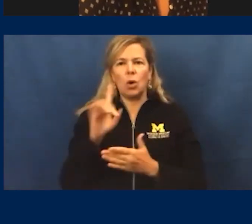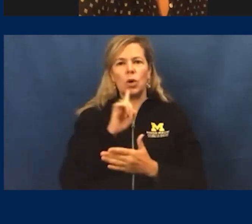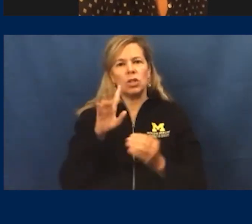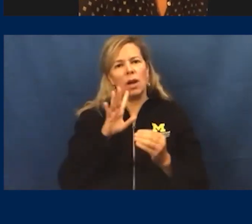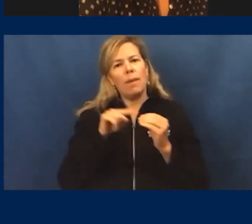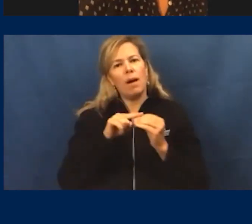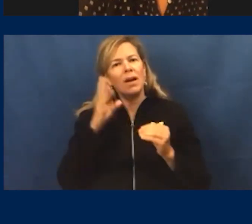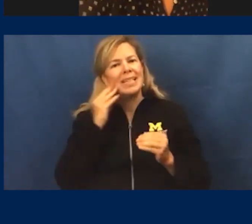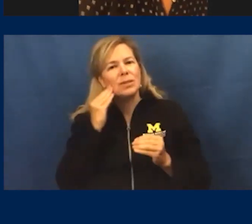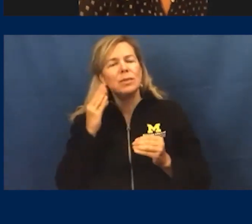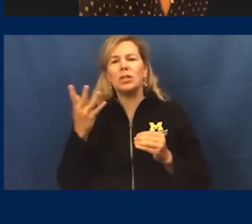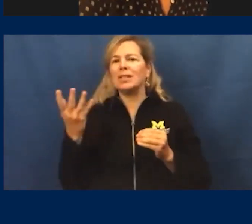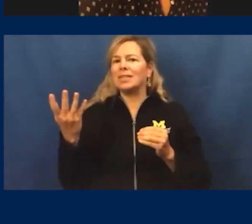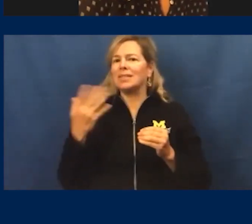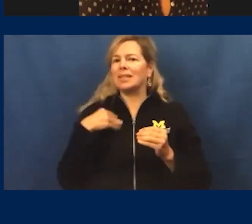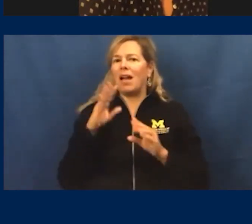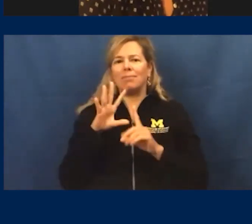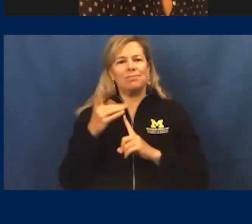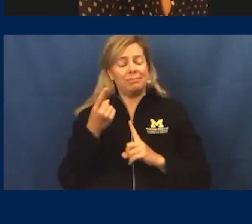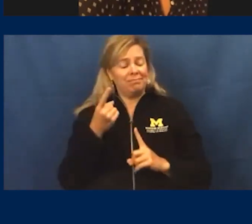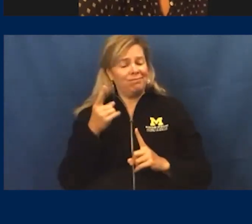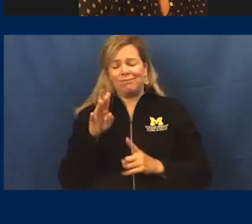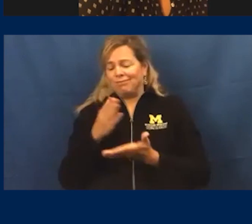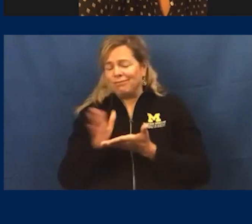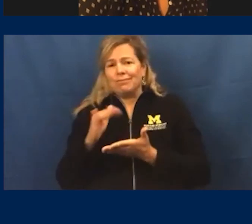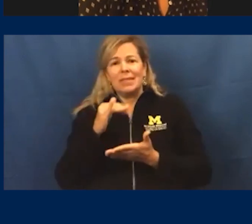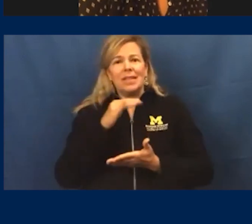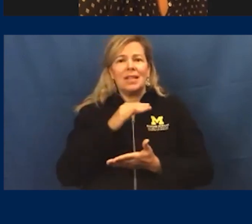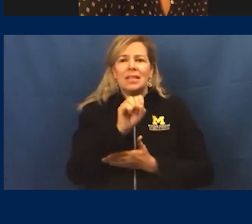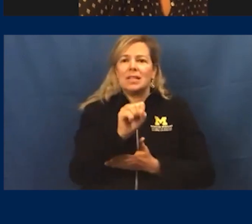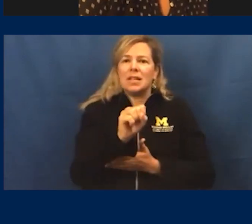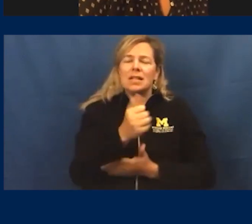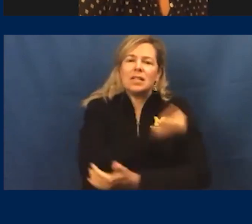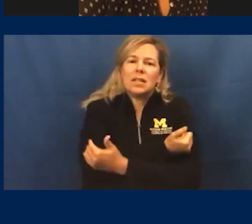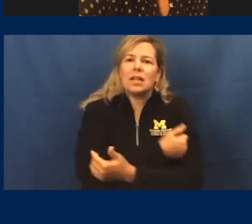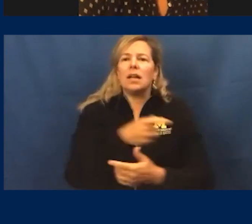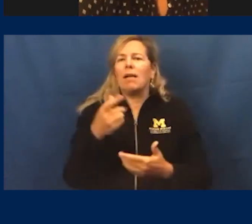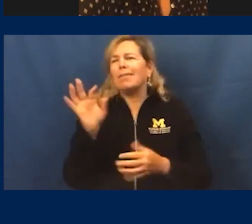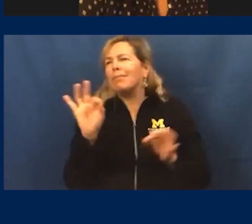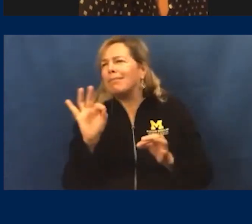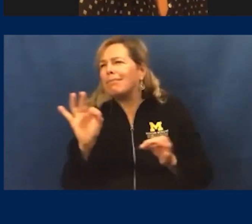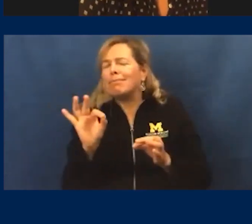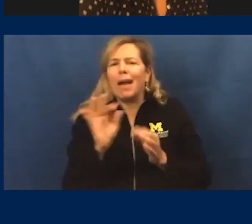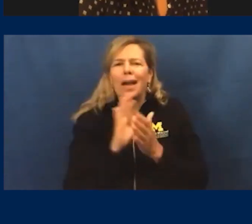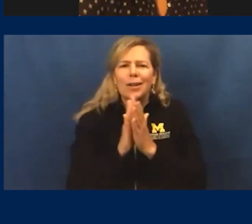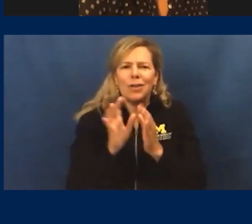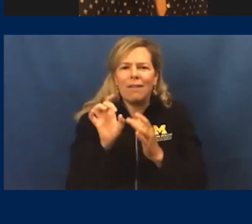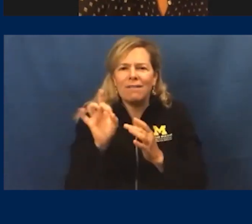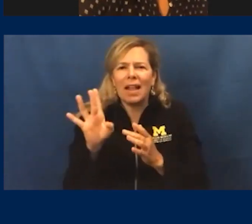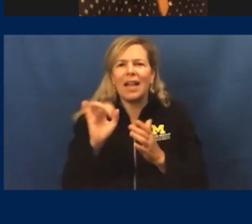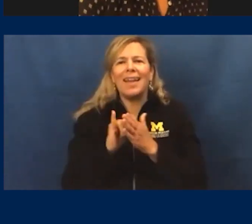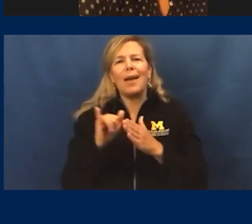things like substance use, minor traffic violations, sex work, right? Broken taillights. These things need to be